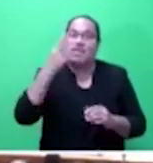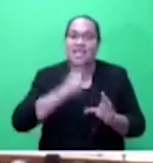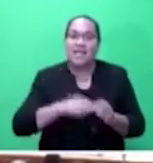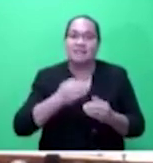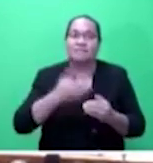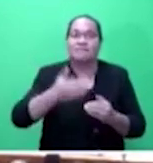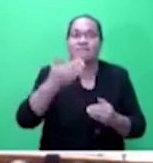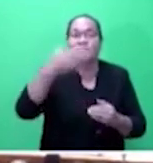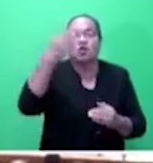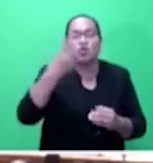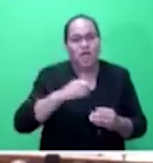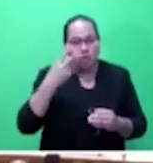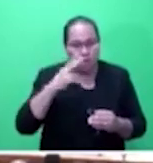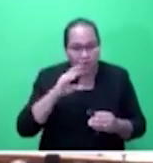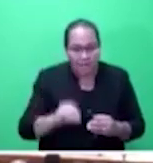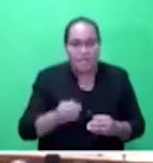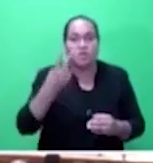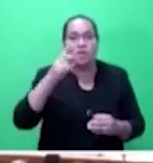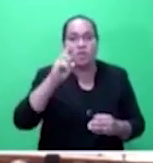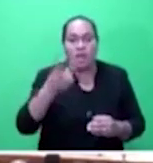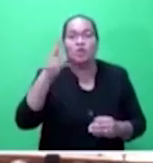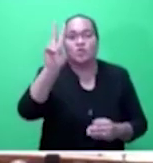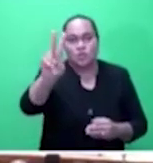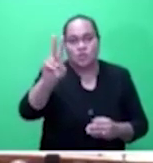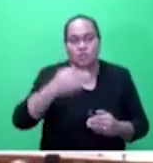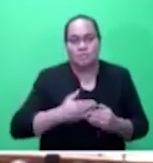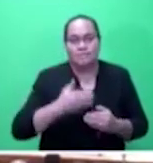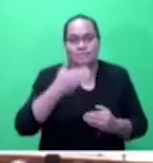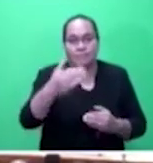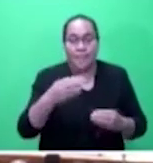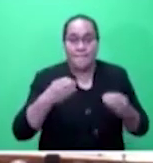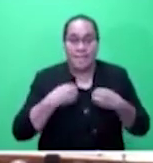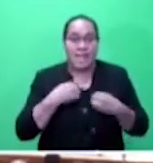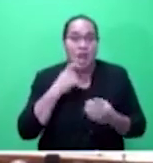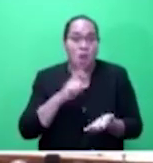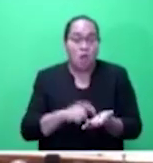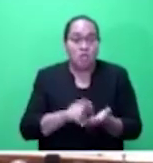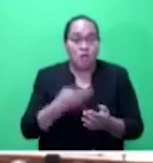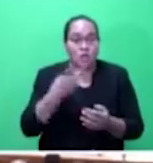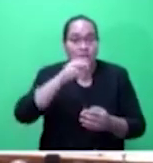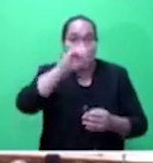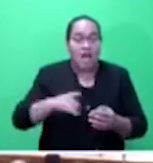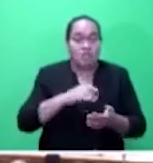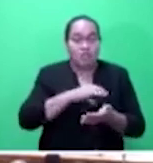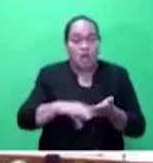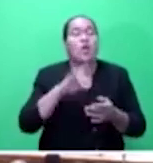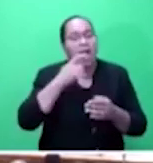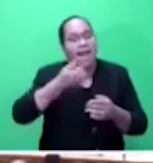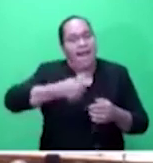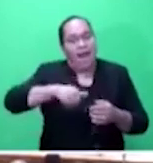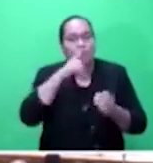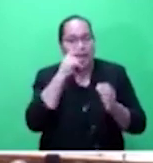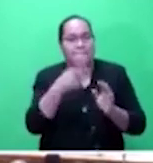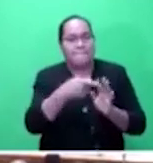2020, 2021 and 2022. Business loans of up to $20,000 will be allowed to be